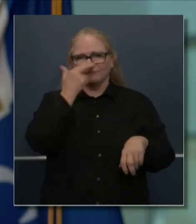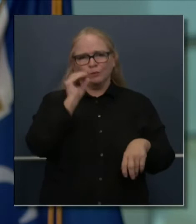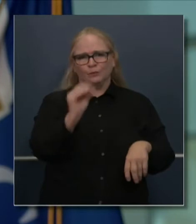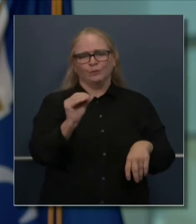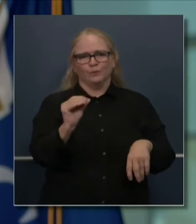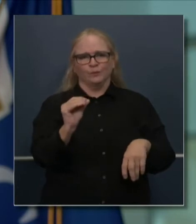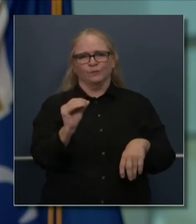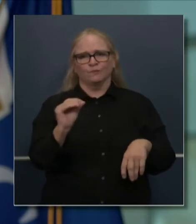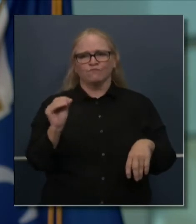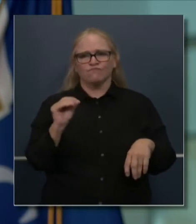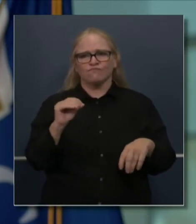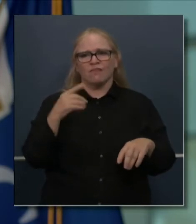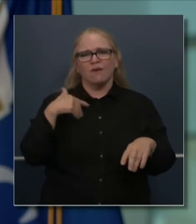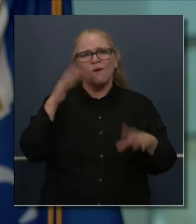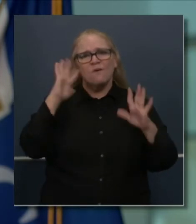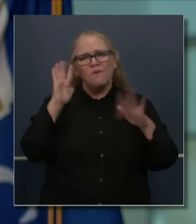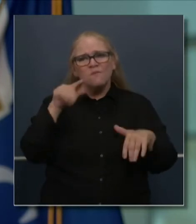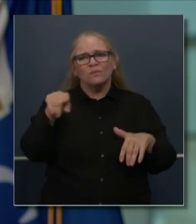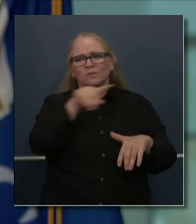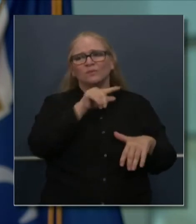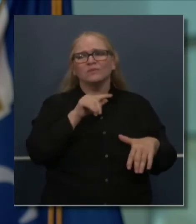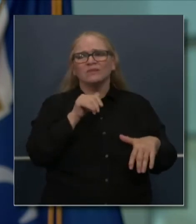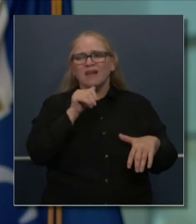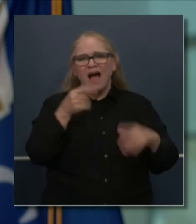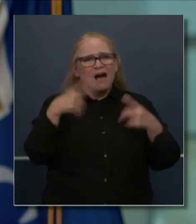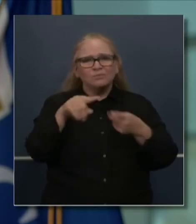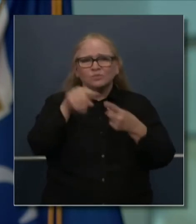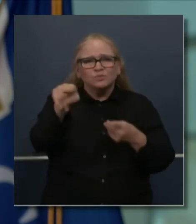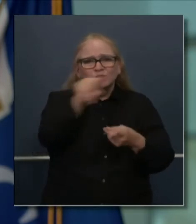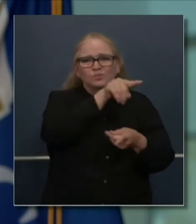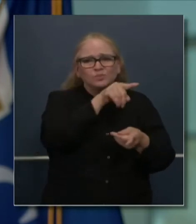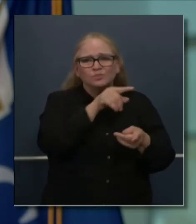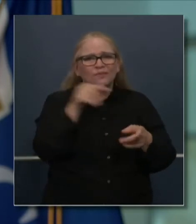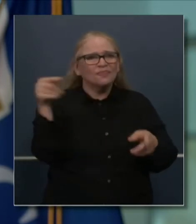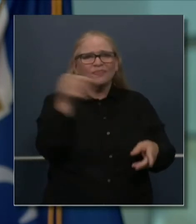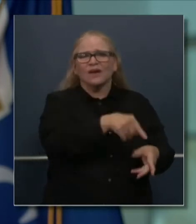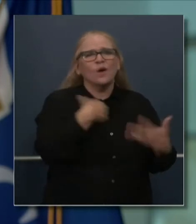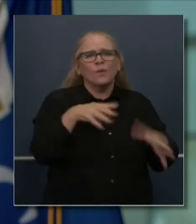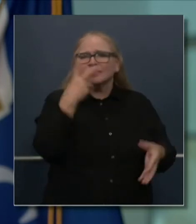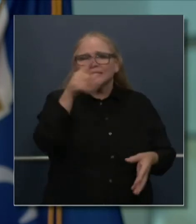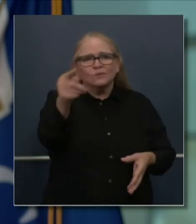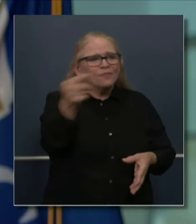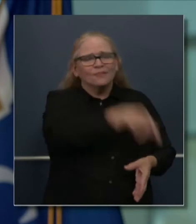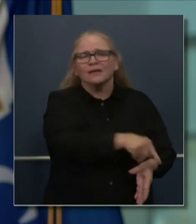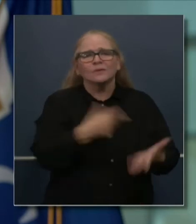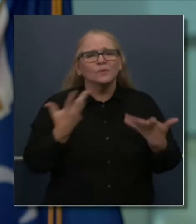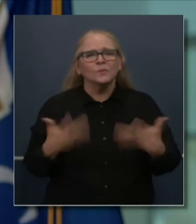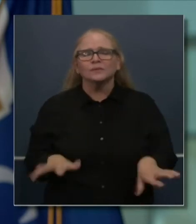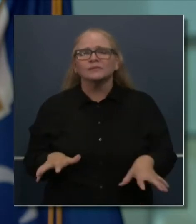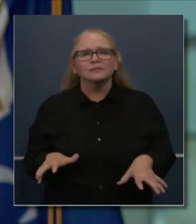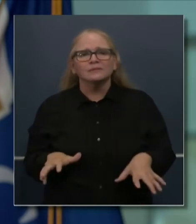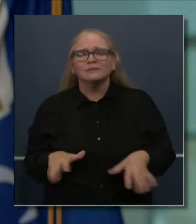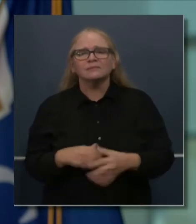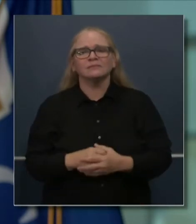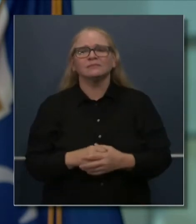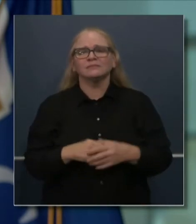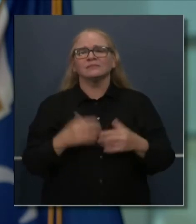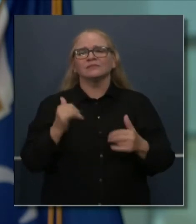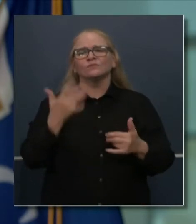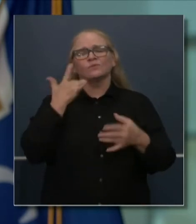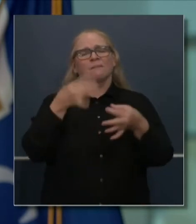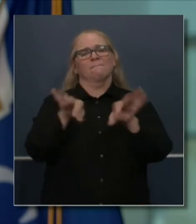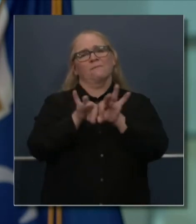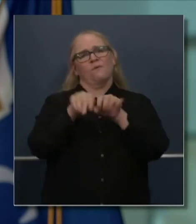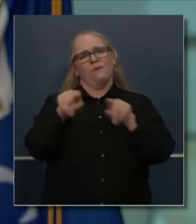in that circumstance, end up on the other side of this equation. And that's why it is so important.